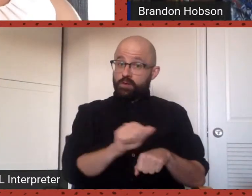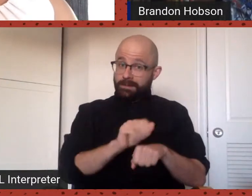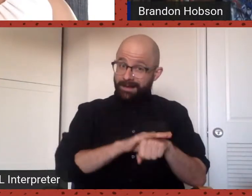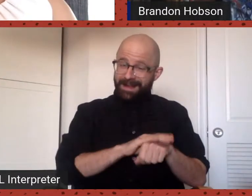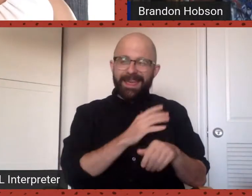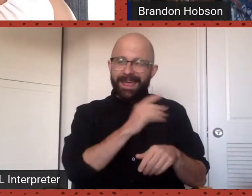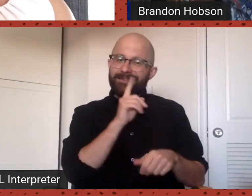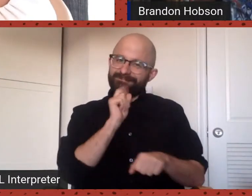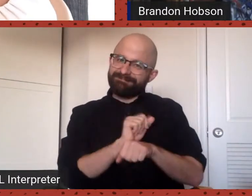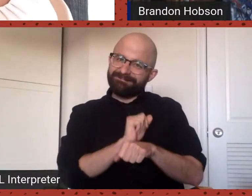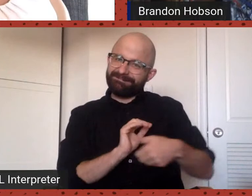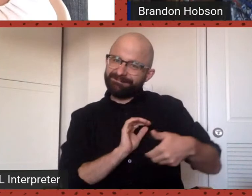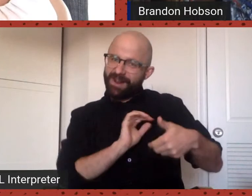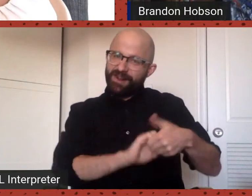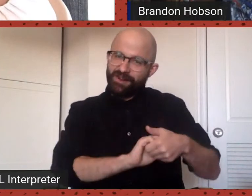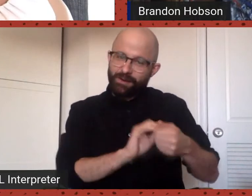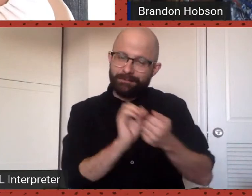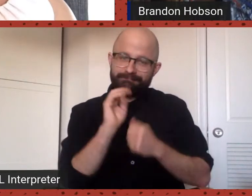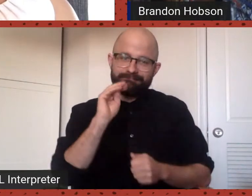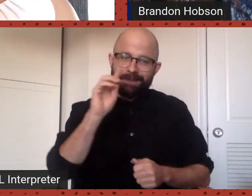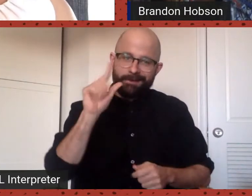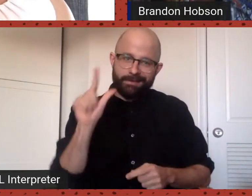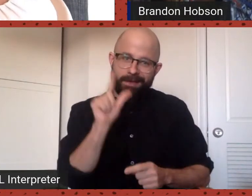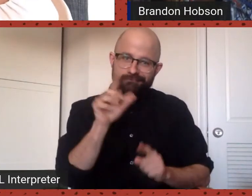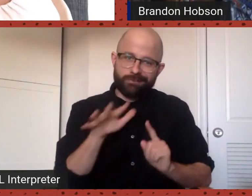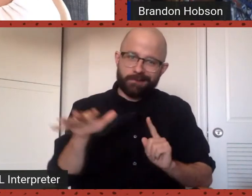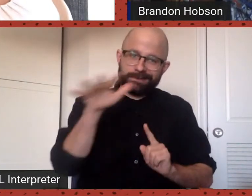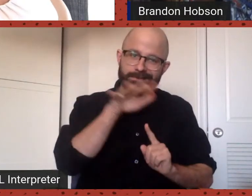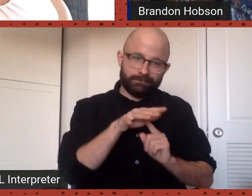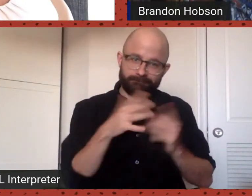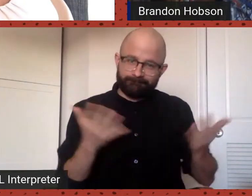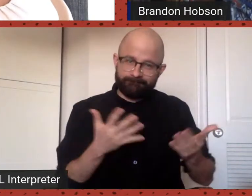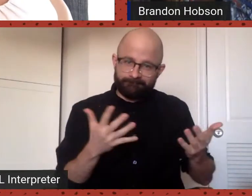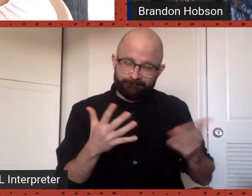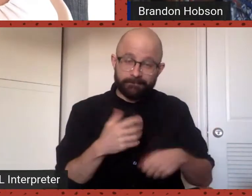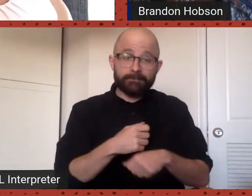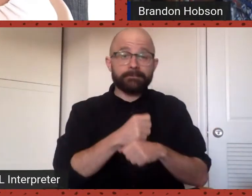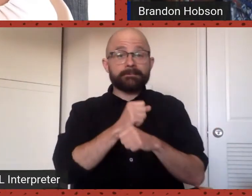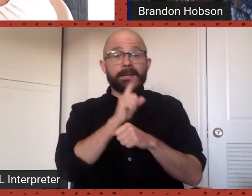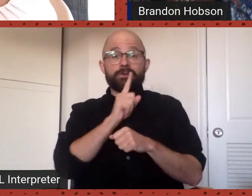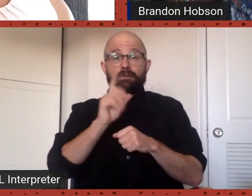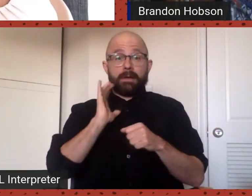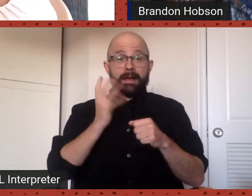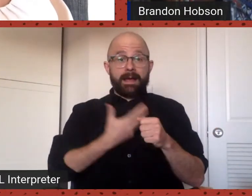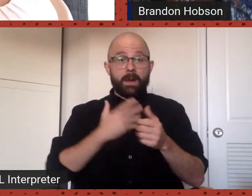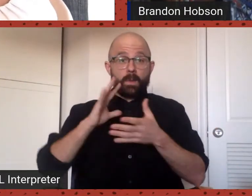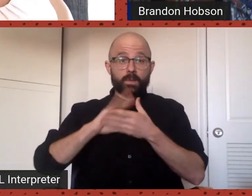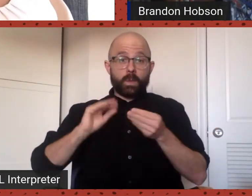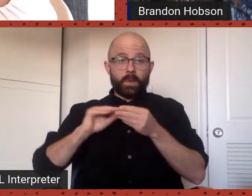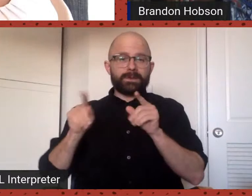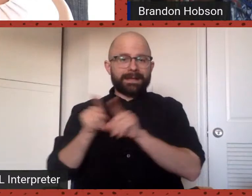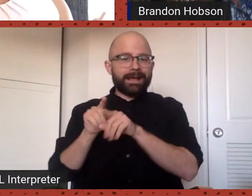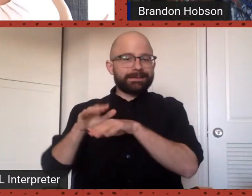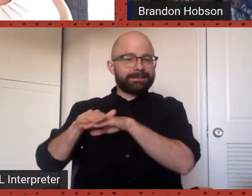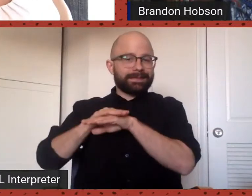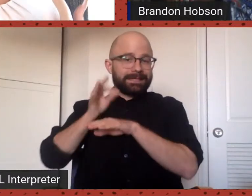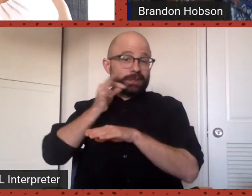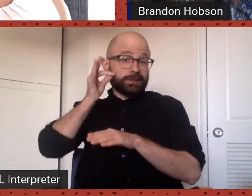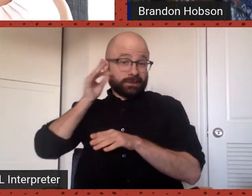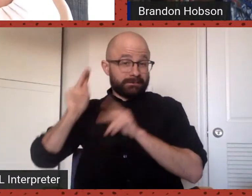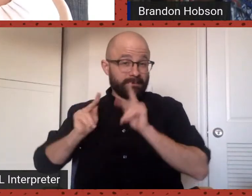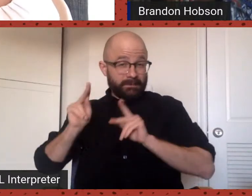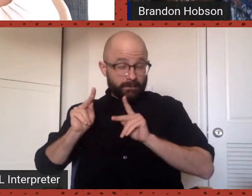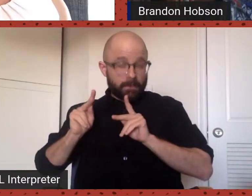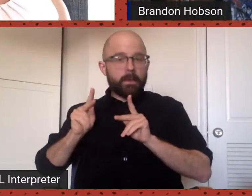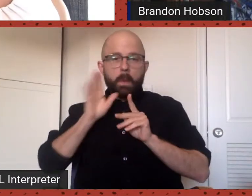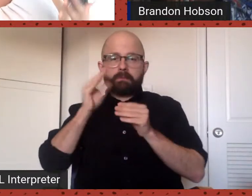partnering with the Maryland Libraries on is making sure that our stories as Indigenous people are